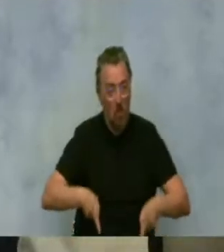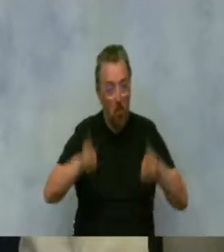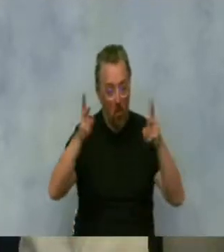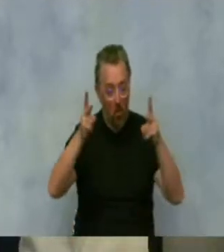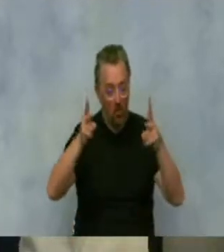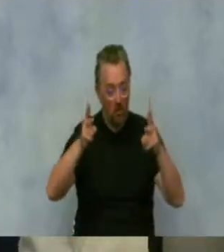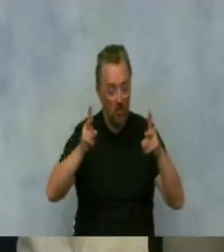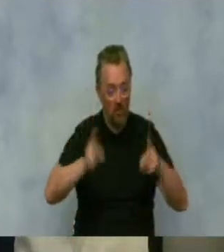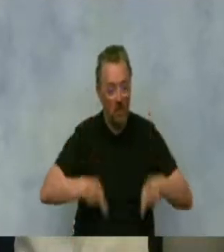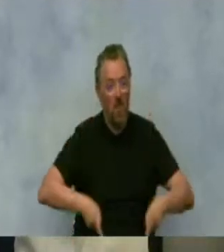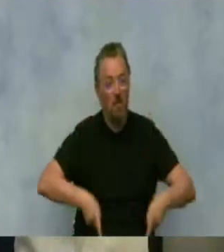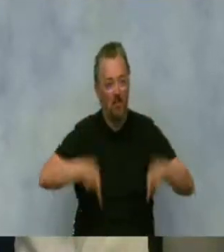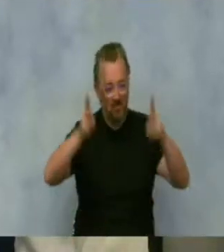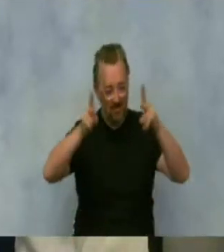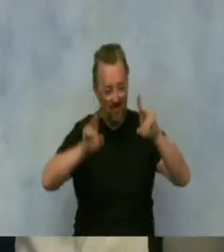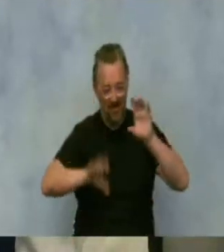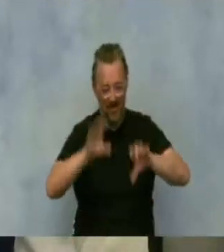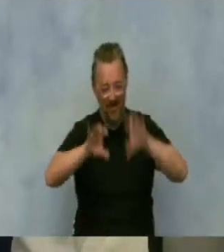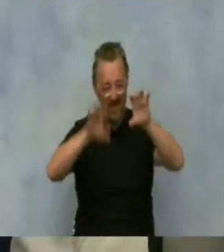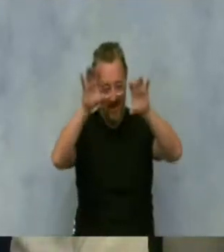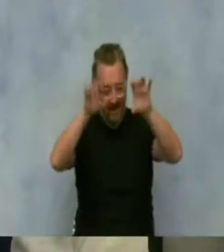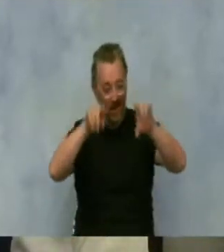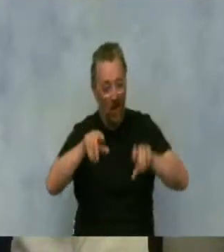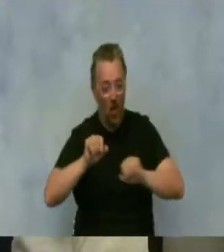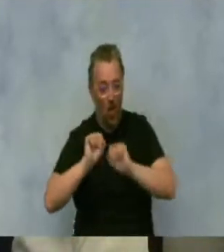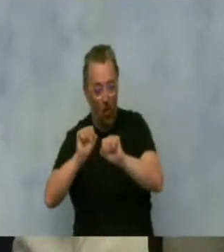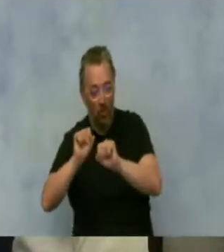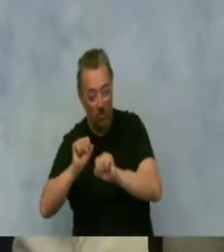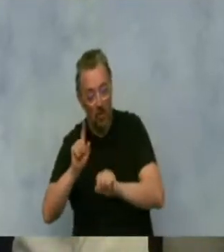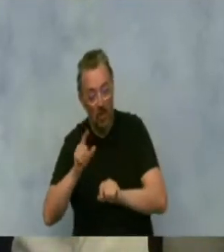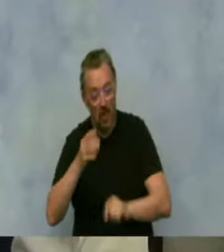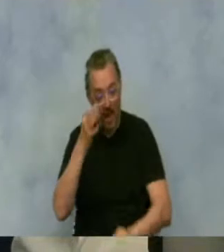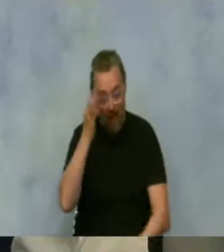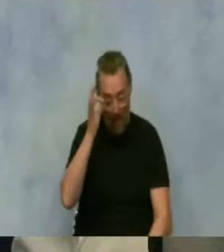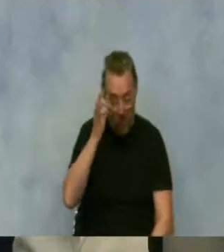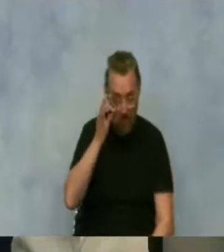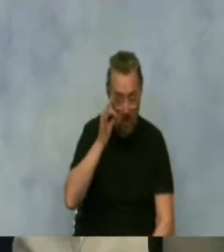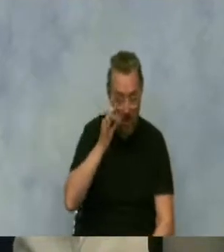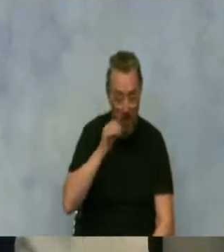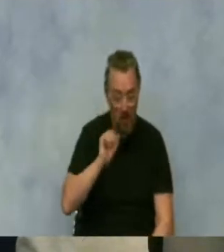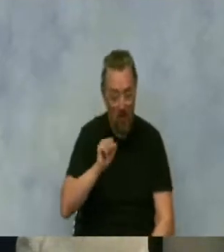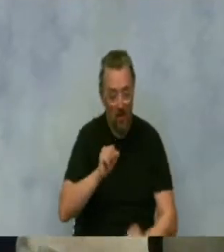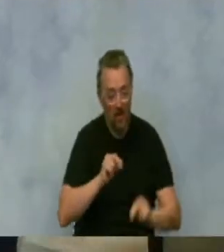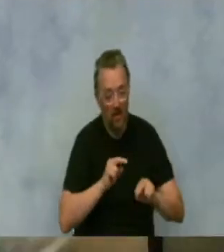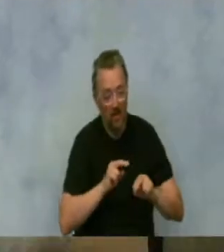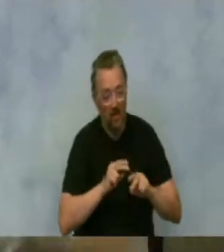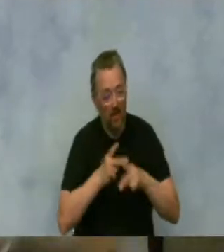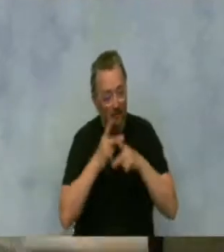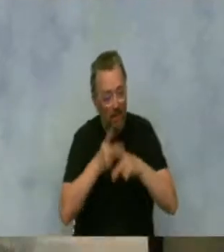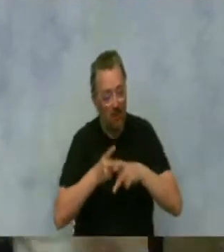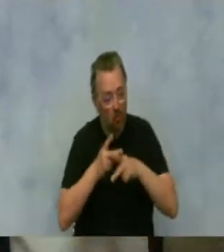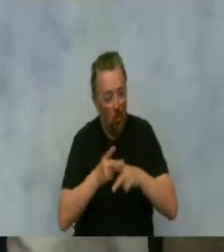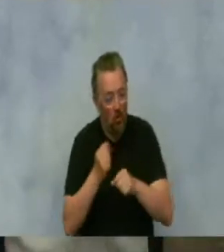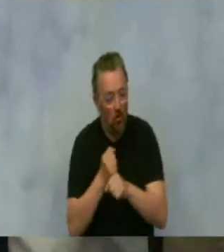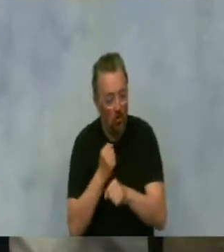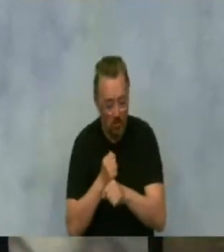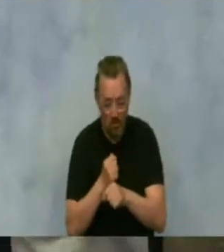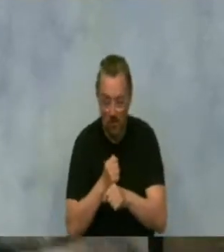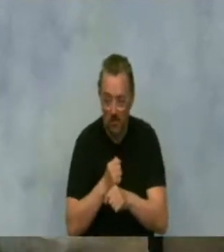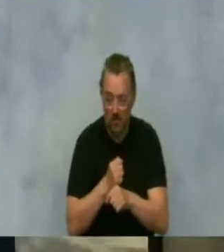multi-storey blocks, and therefore the council is the factor for them, as well